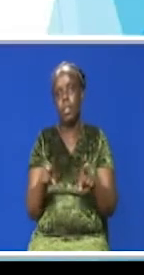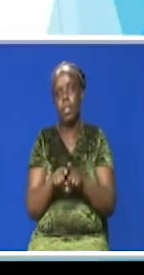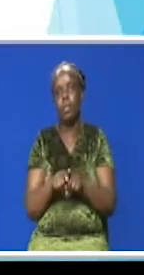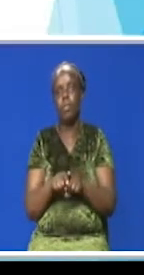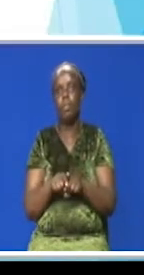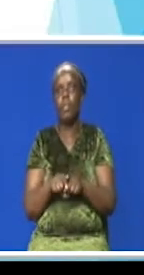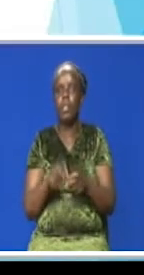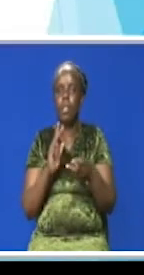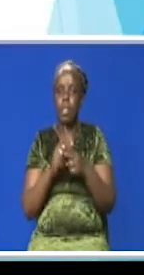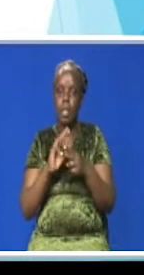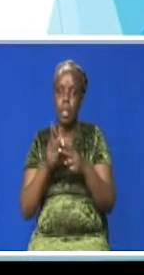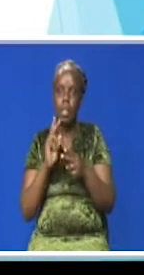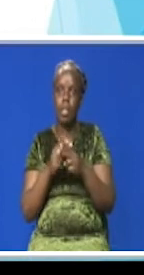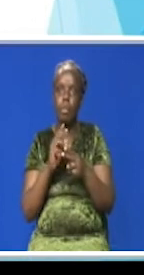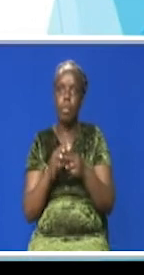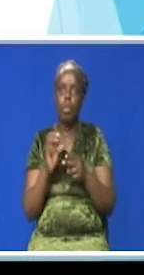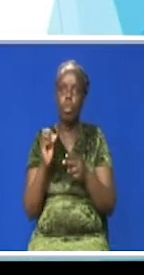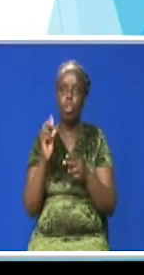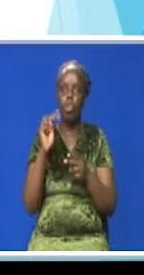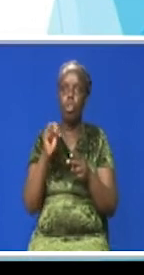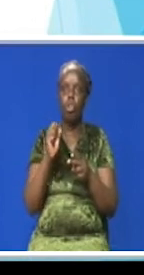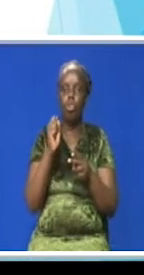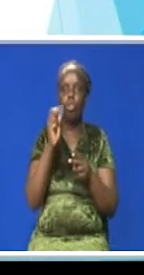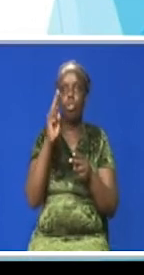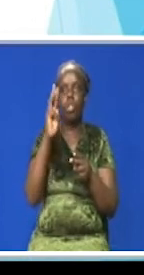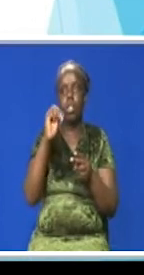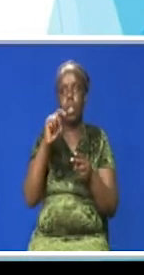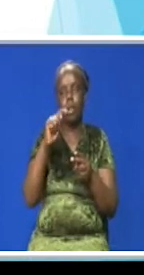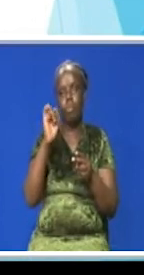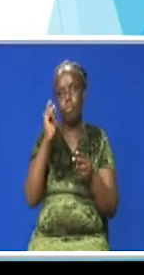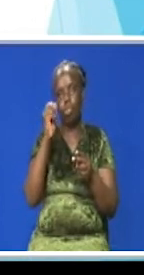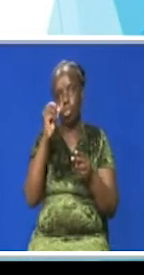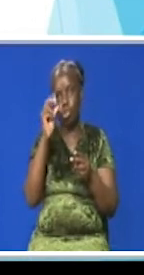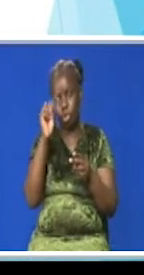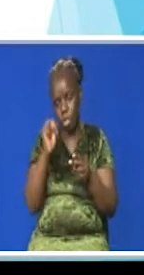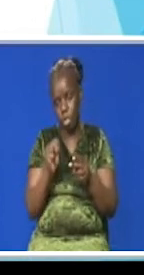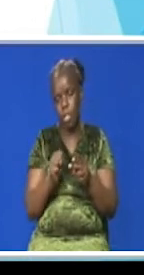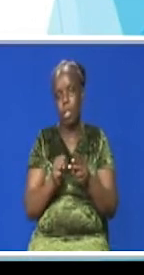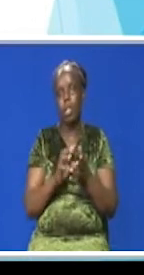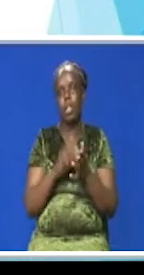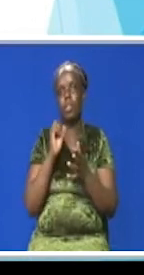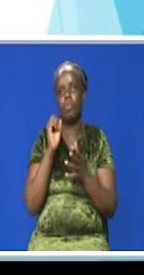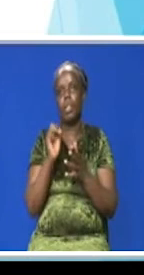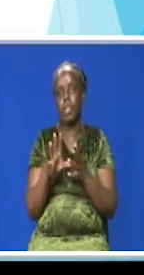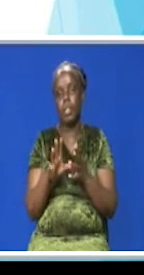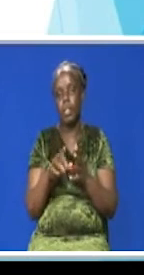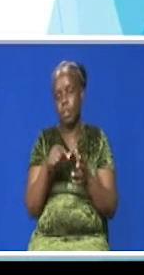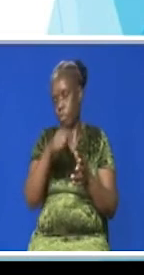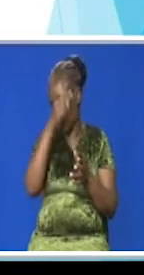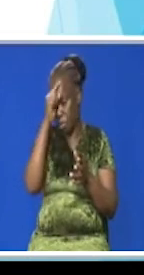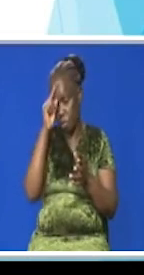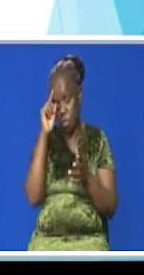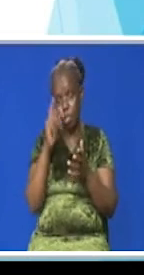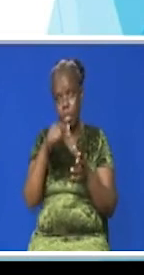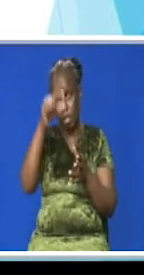also called the consumption expenditure, because the government is paying for